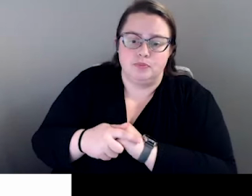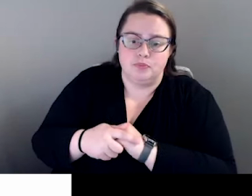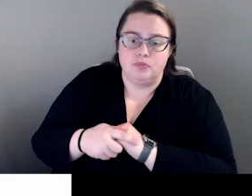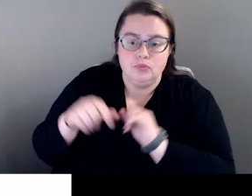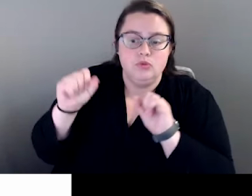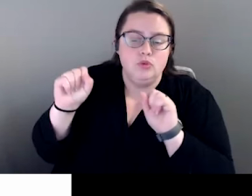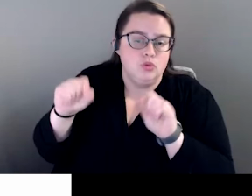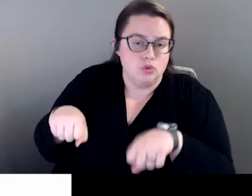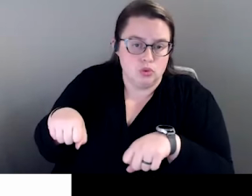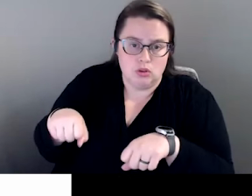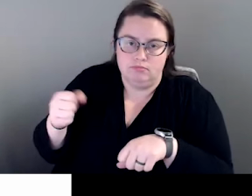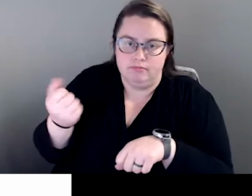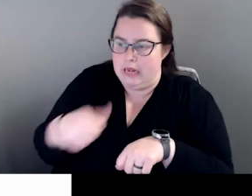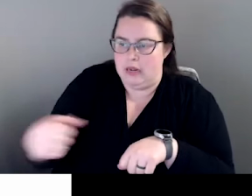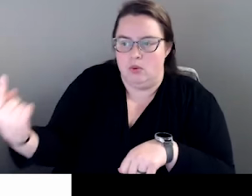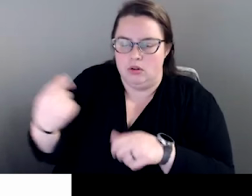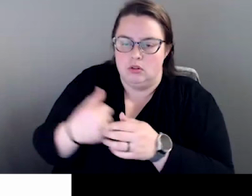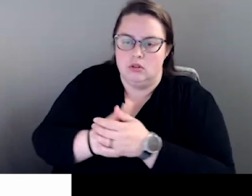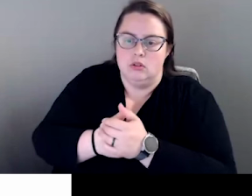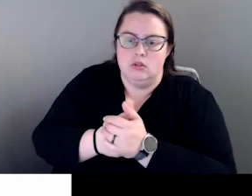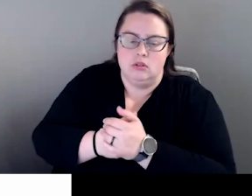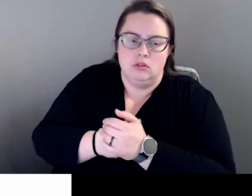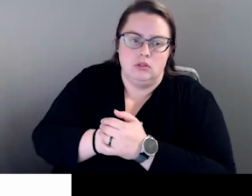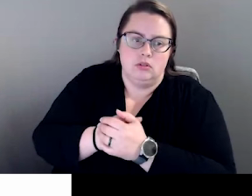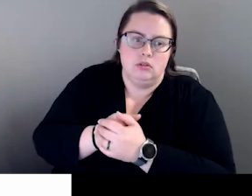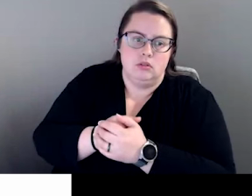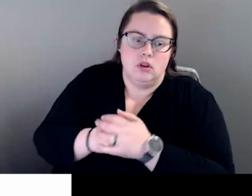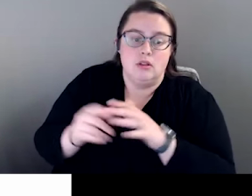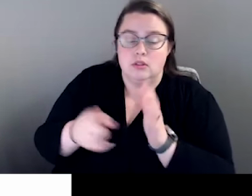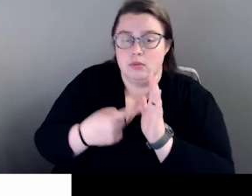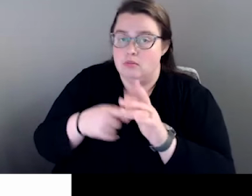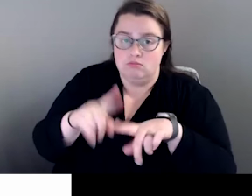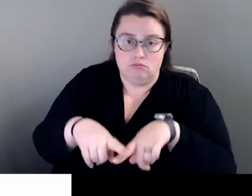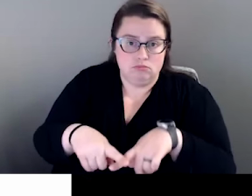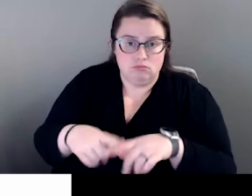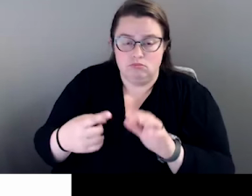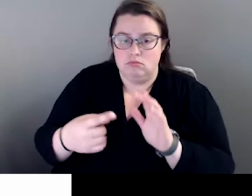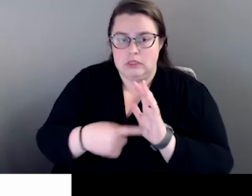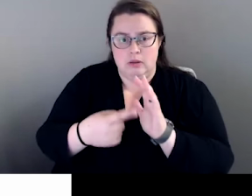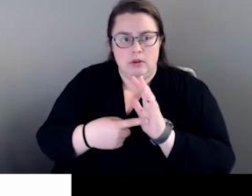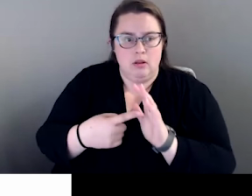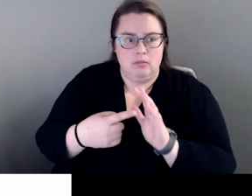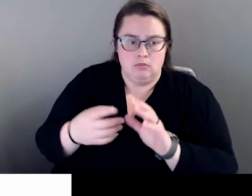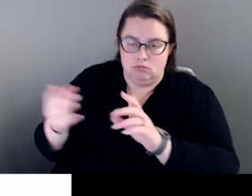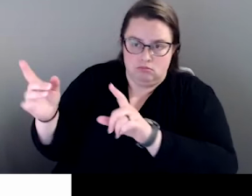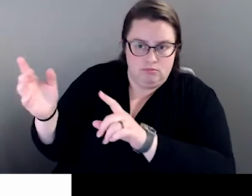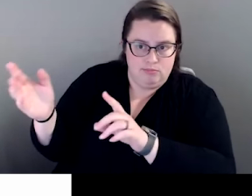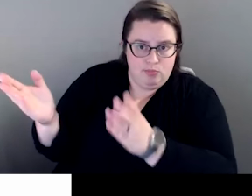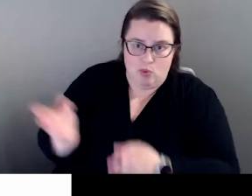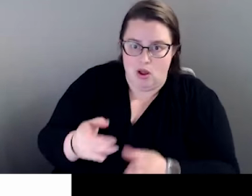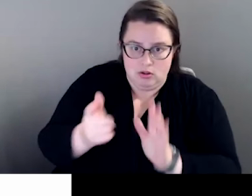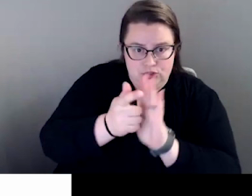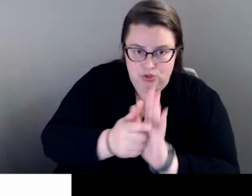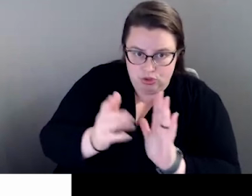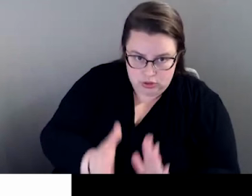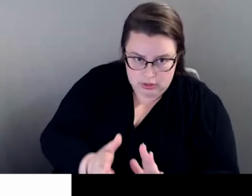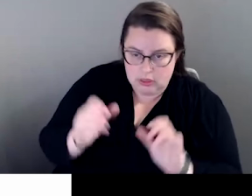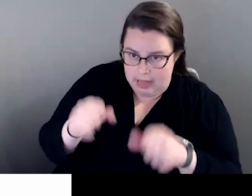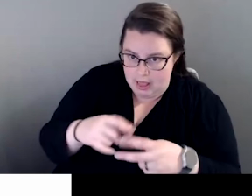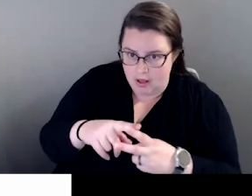pretty much anyone. Sometimes it depends. Some have brought their attorneys, which they can, and some have brought